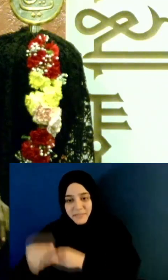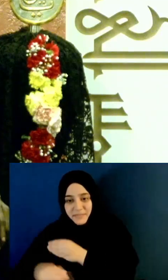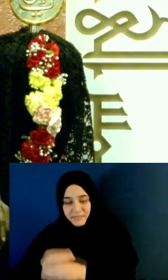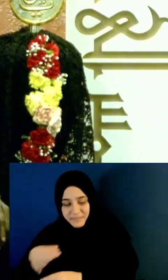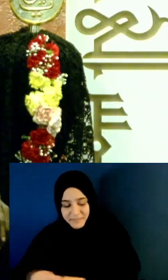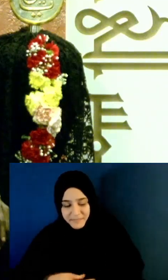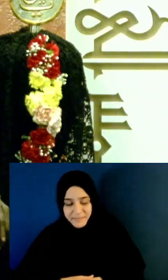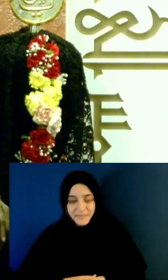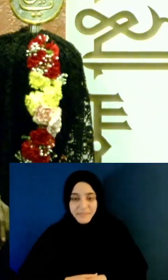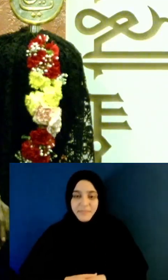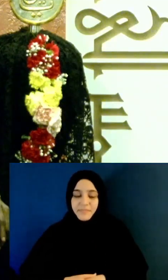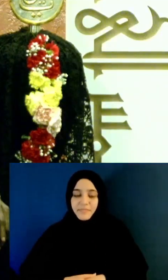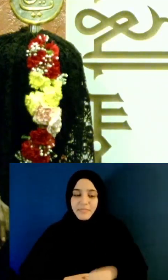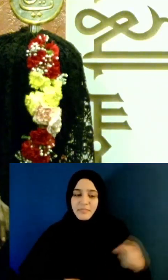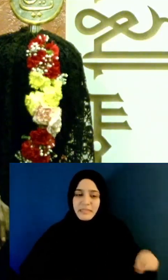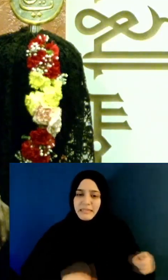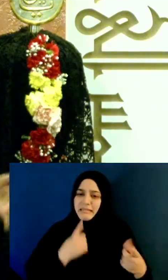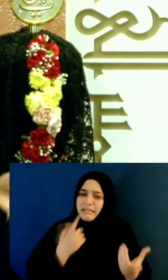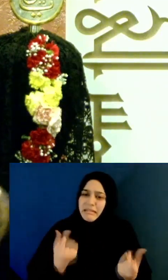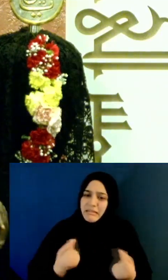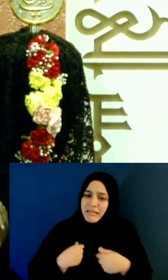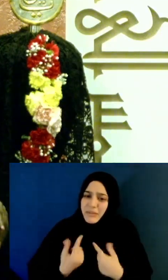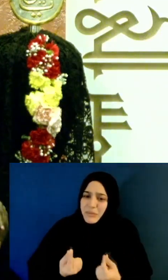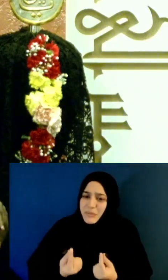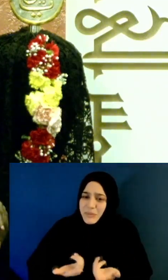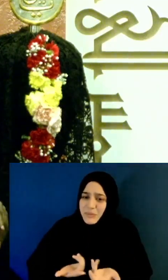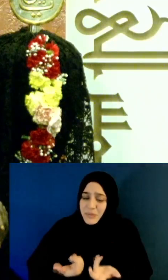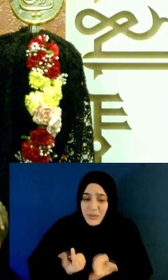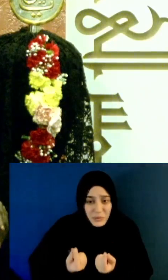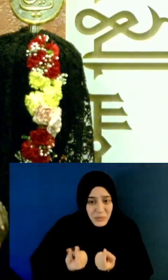What do I do? What do I do?